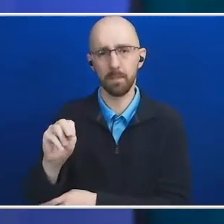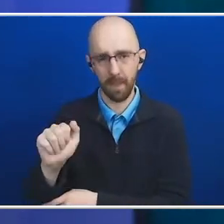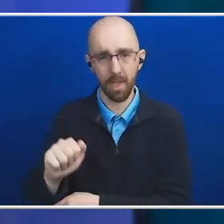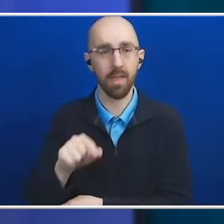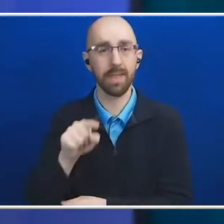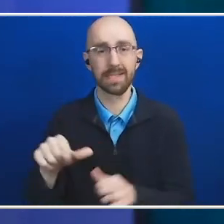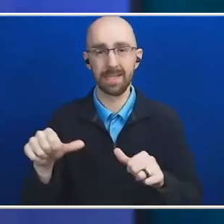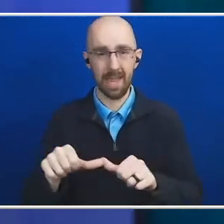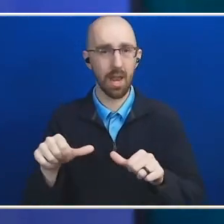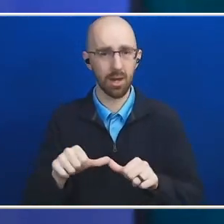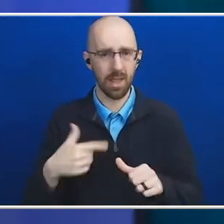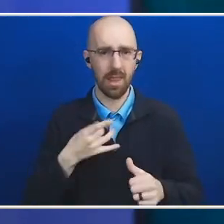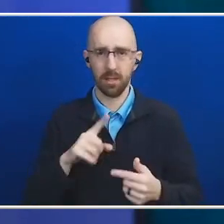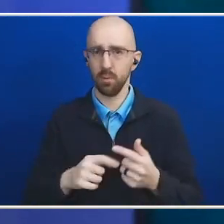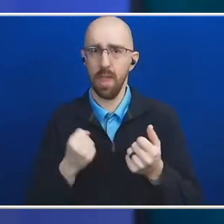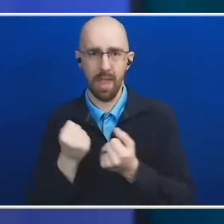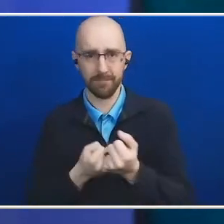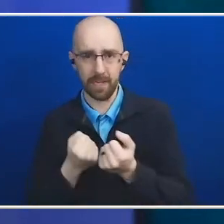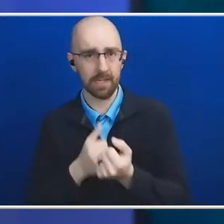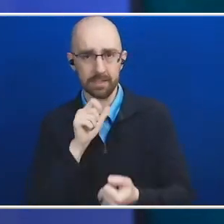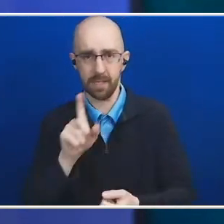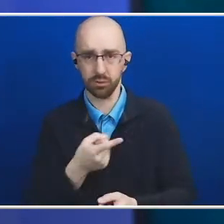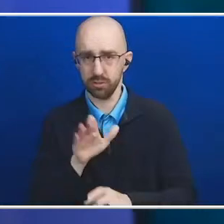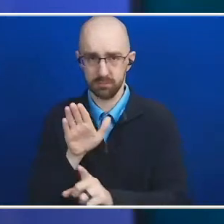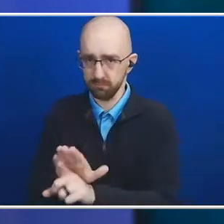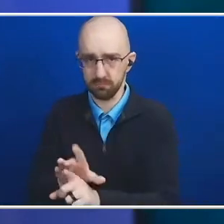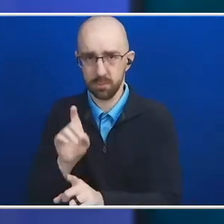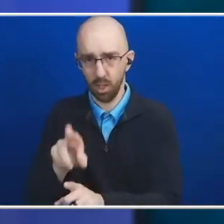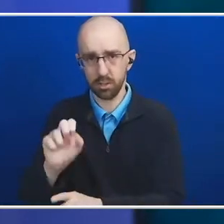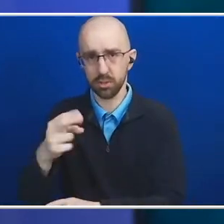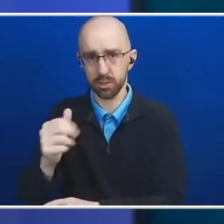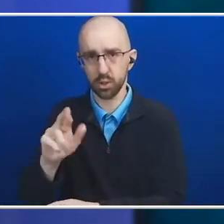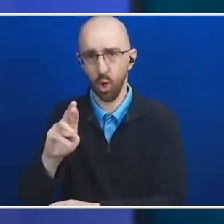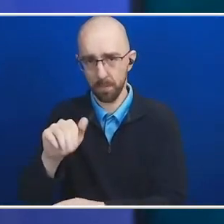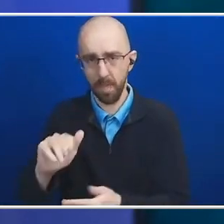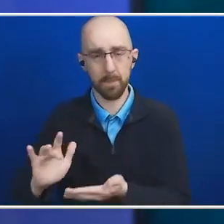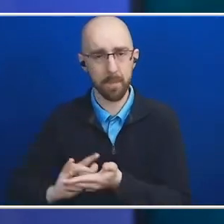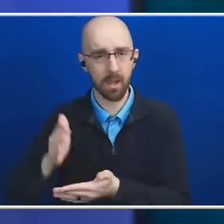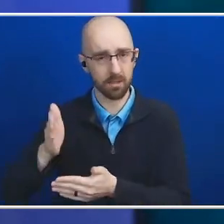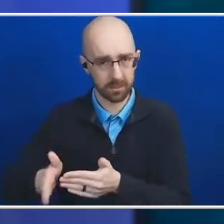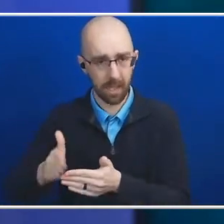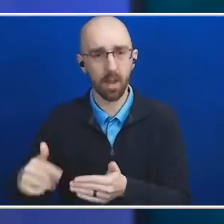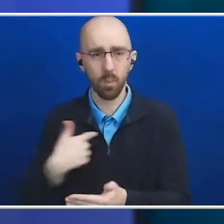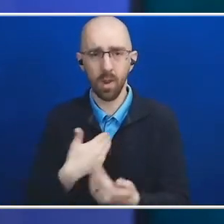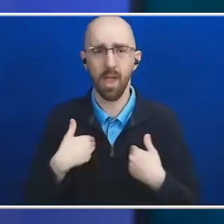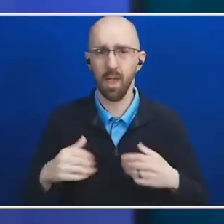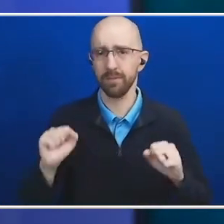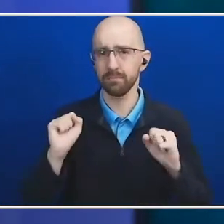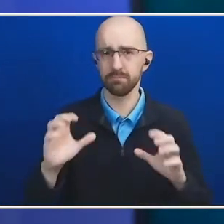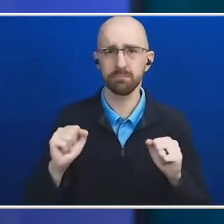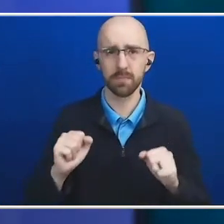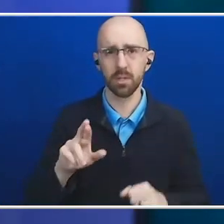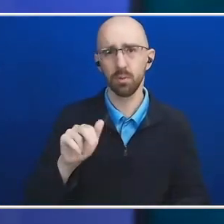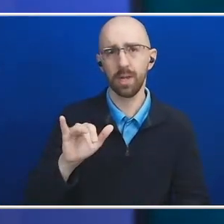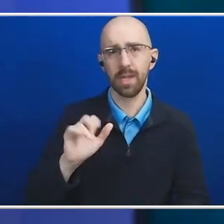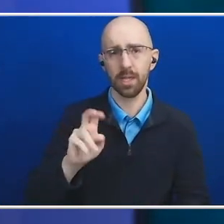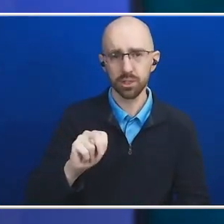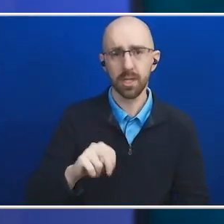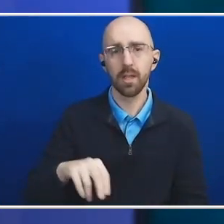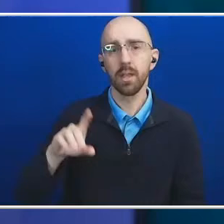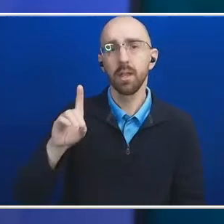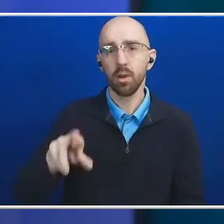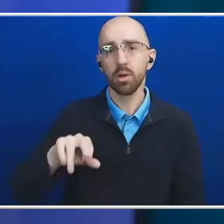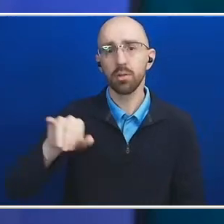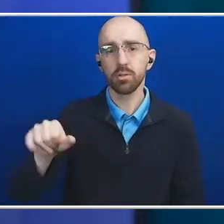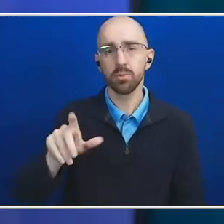advocate, it's not just Dr. Sharma and the medical side. We have a phenomenal radiation oncologist, Dr. Julia White, on staff